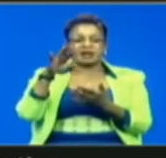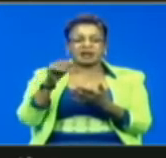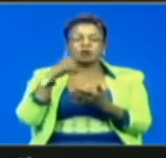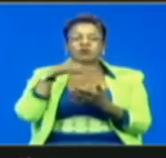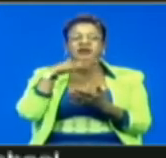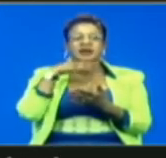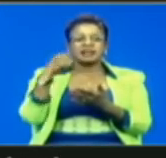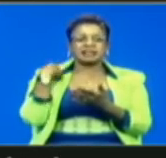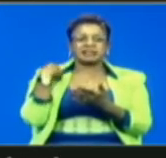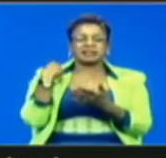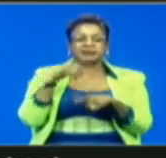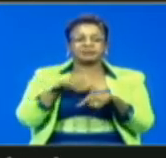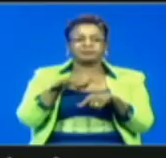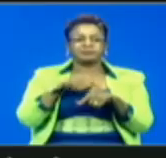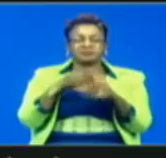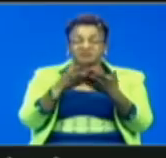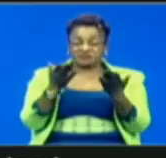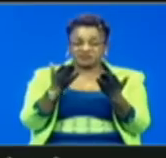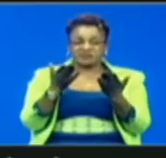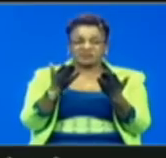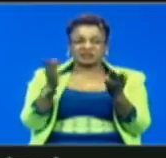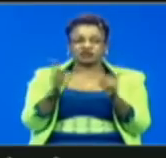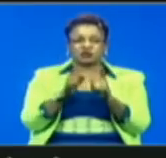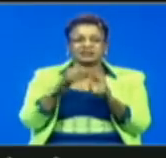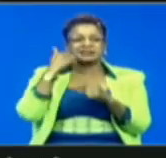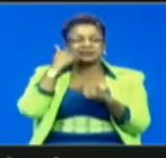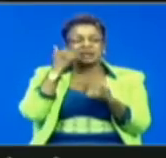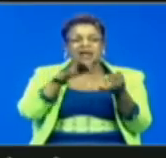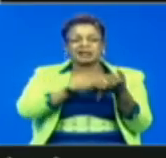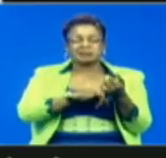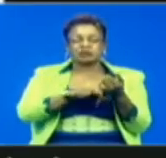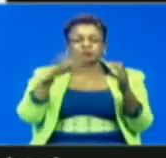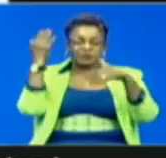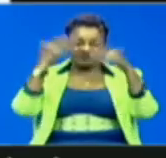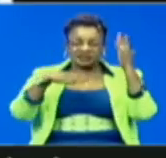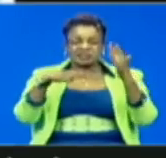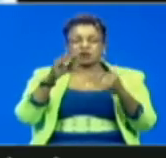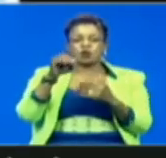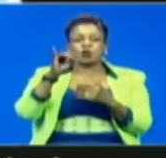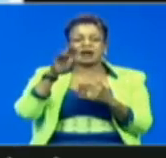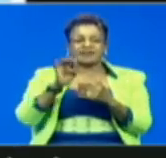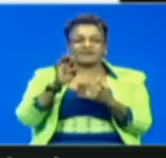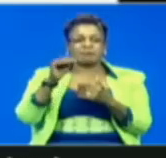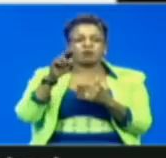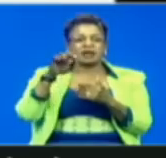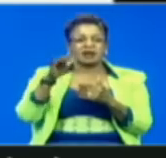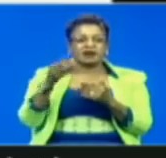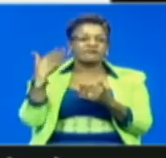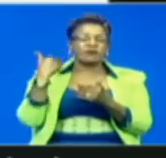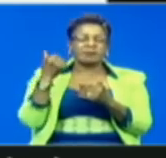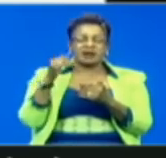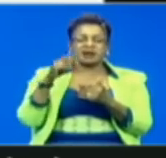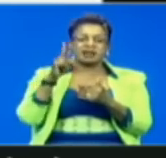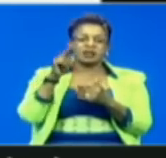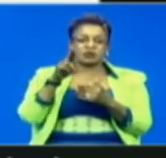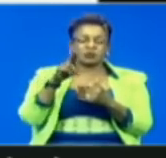after a short illness. The late Professor Abel Mugenda is husband to Professor Olive Mwihaki Mugenda, former Kenyatta University Vice Chancellor